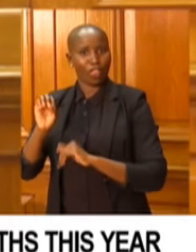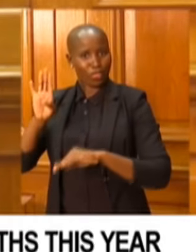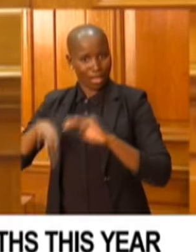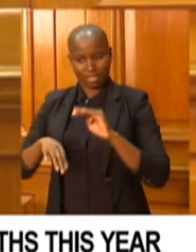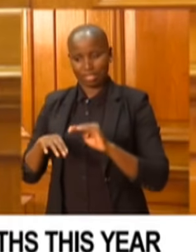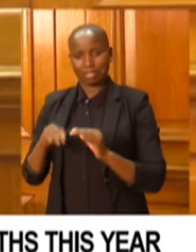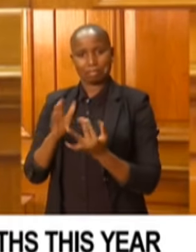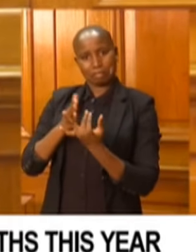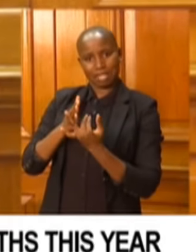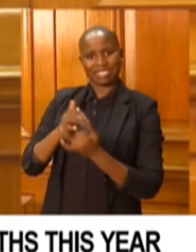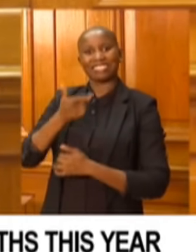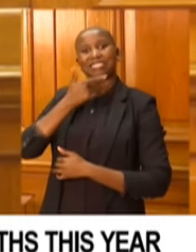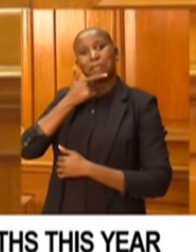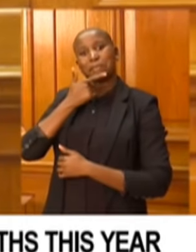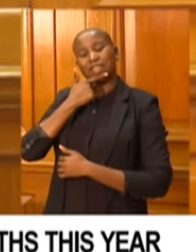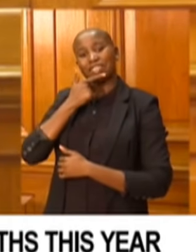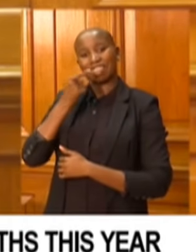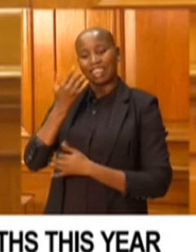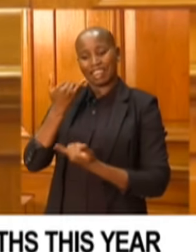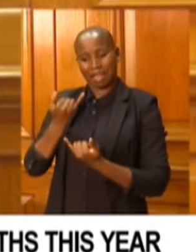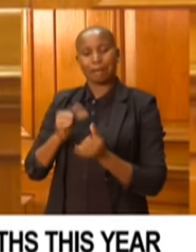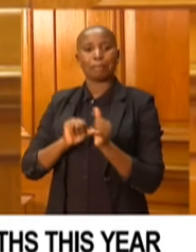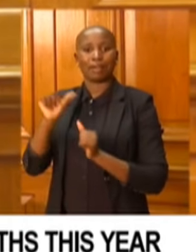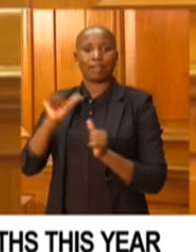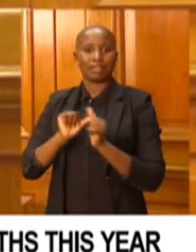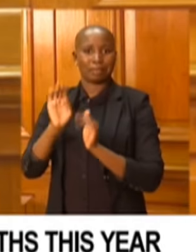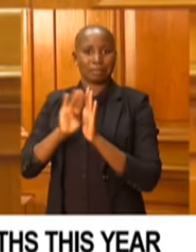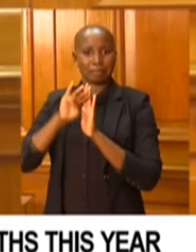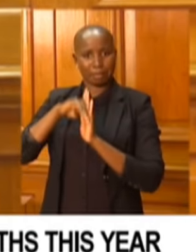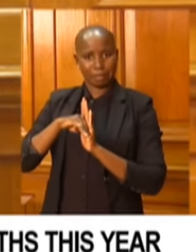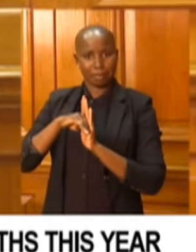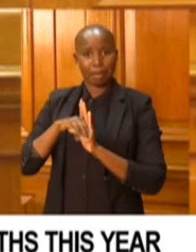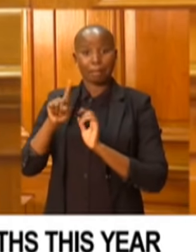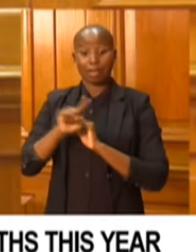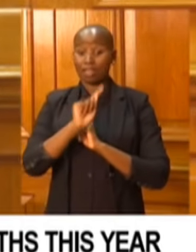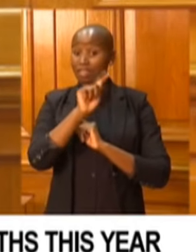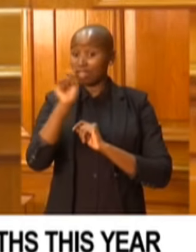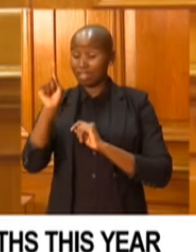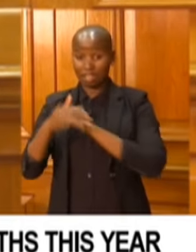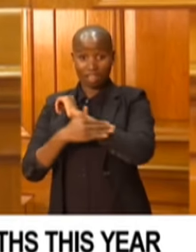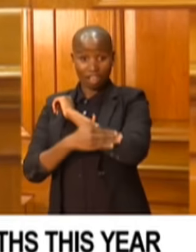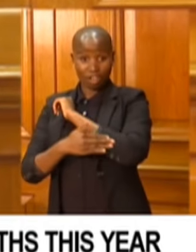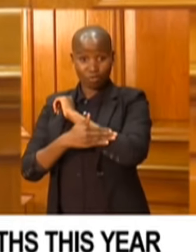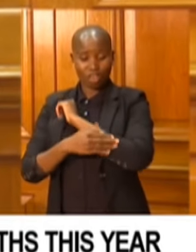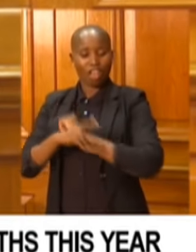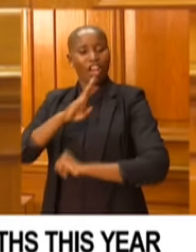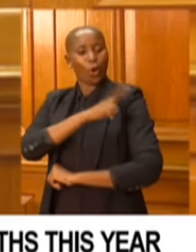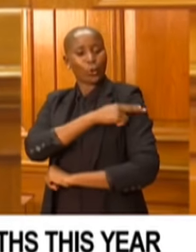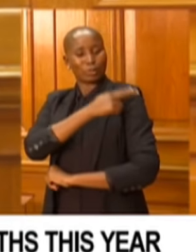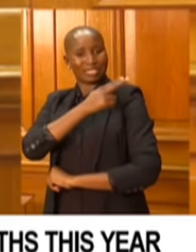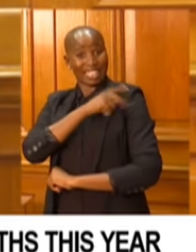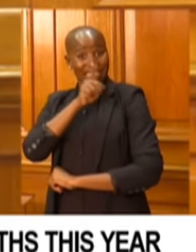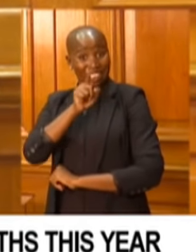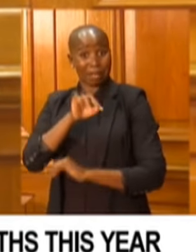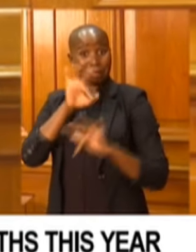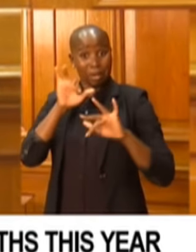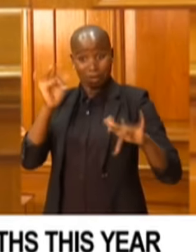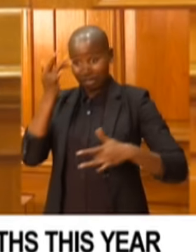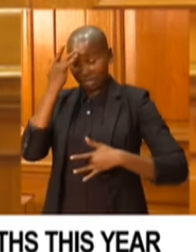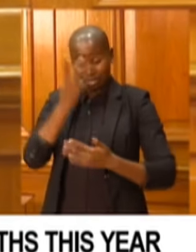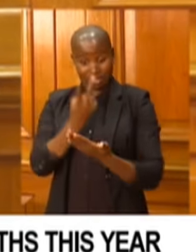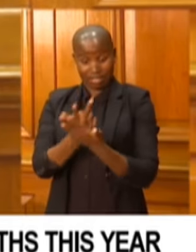December. In several parts of the country, hospital admissions are also